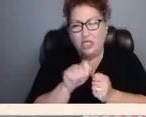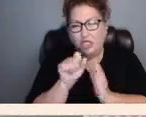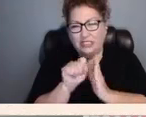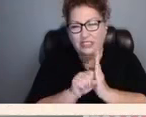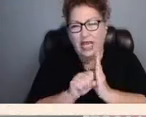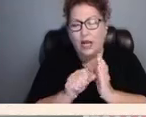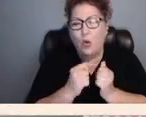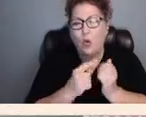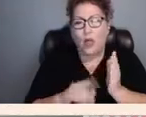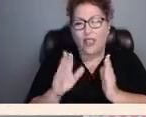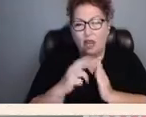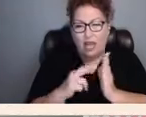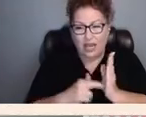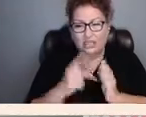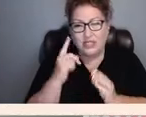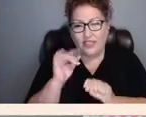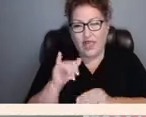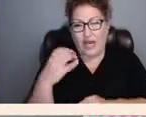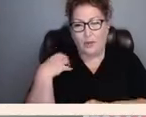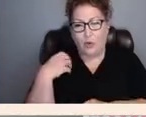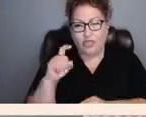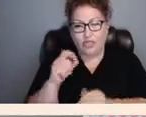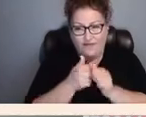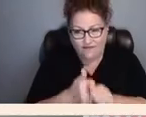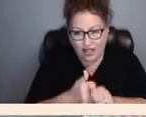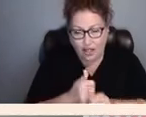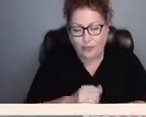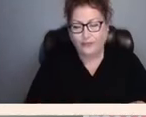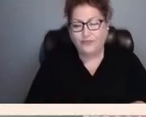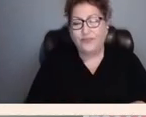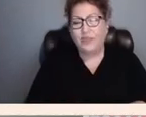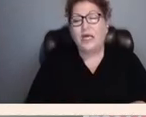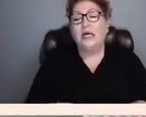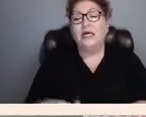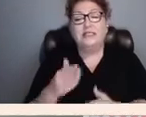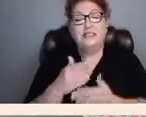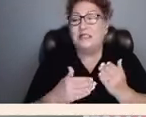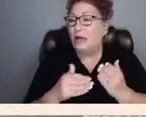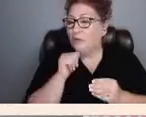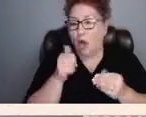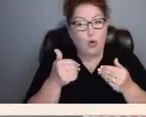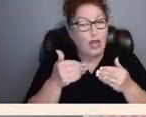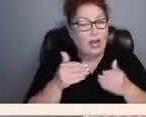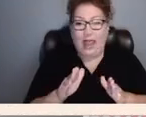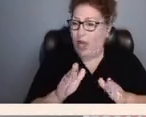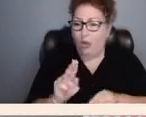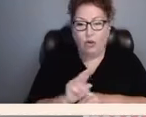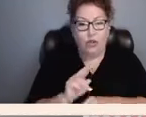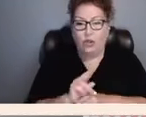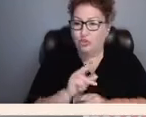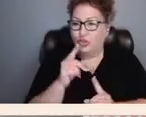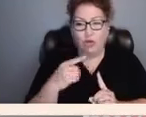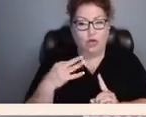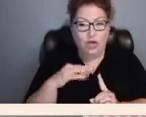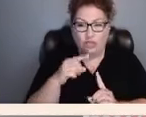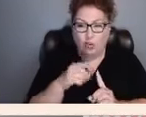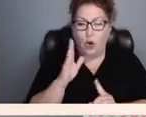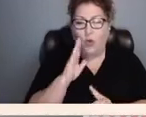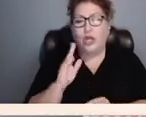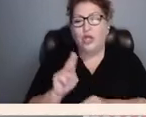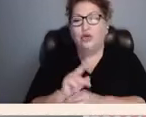that employers have to follow. Some states don't allow them to utilize the credit score, so they would use more of a credit check or a credit